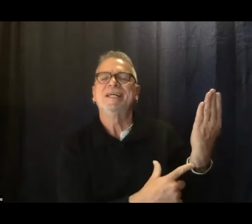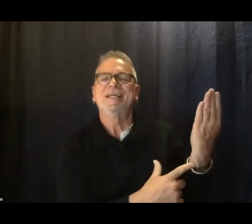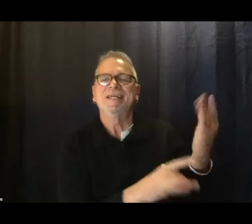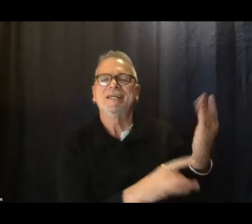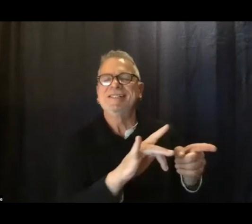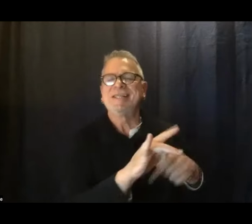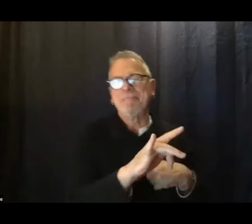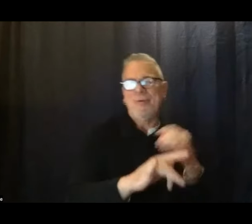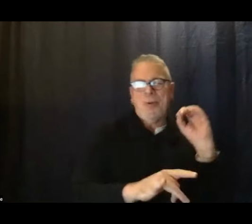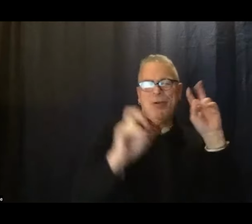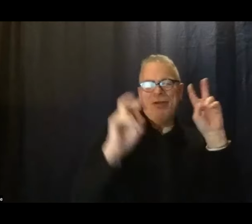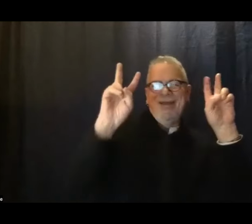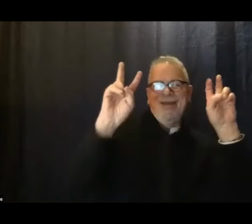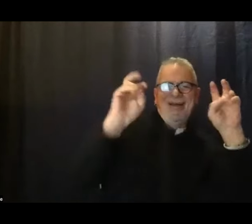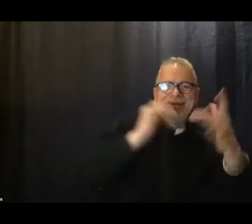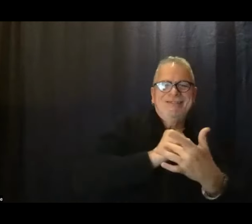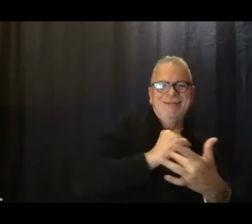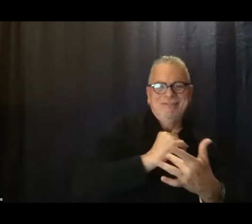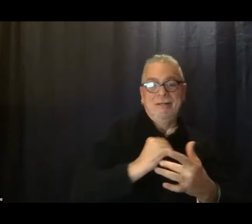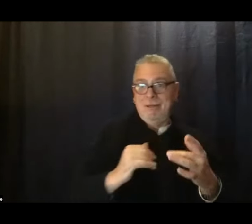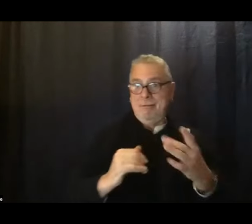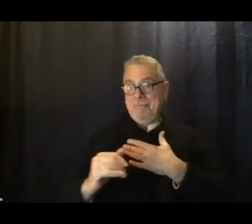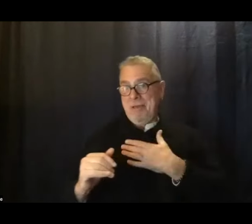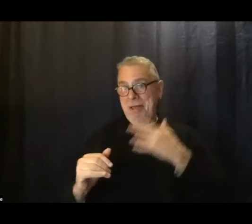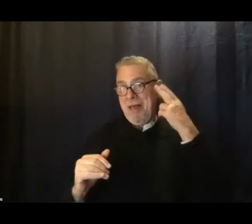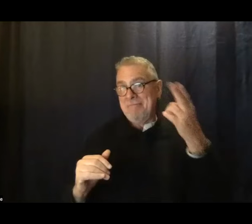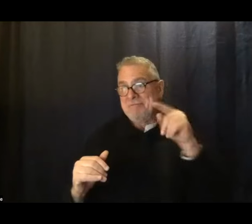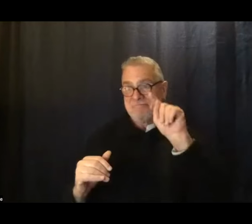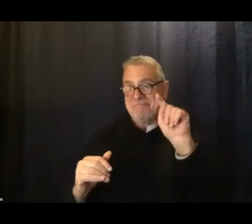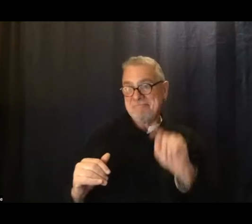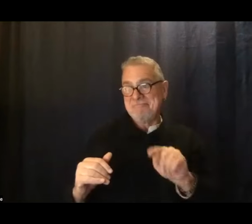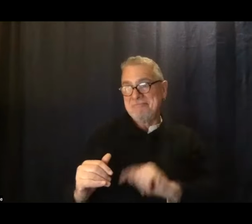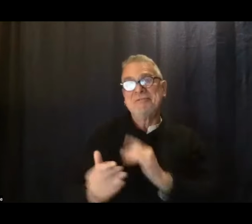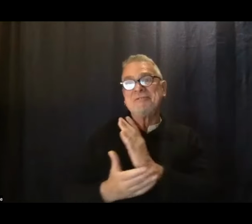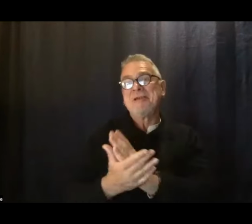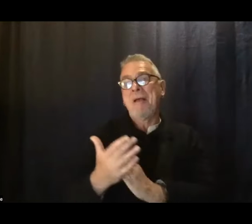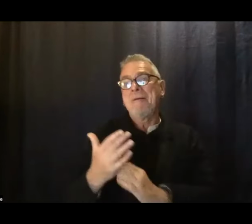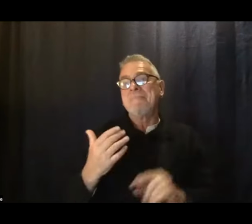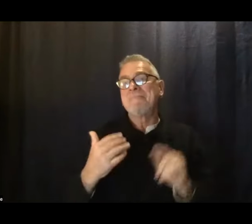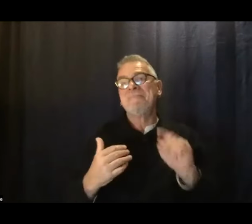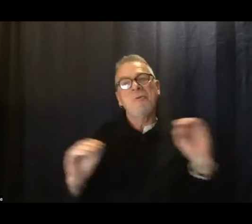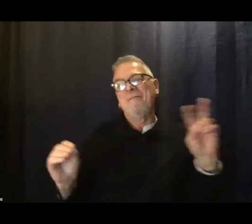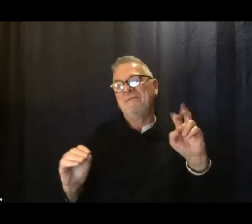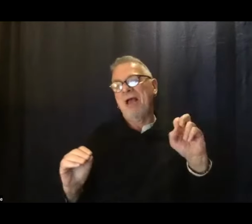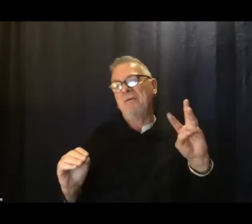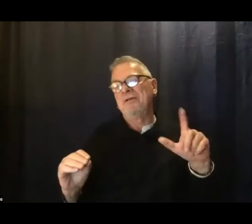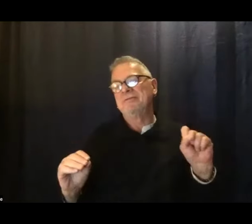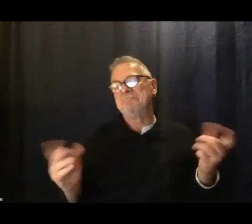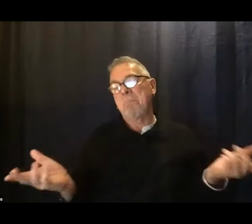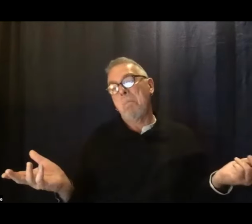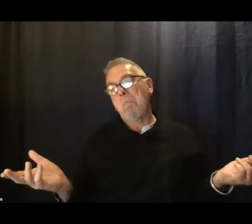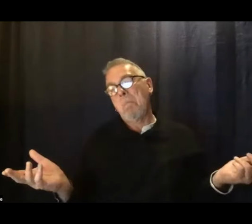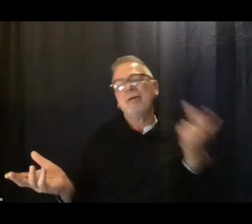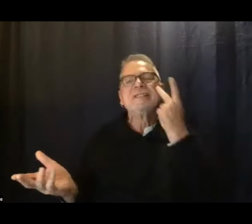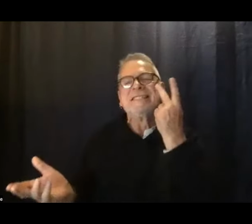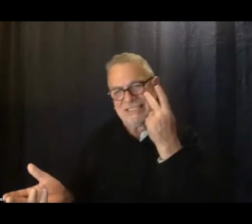You're using those ergonomics and it finishes off. So it looks like the O is skipped. Technically, it's there. Now my hypothesis, as